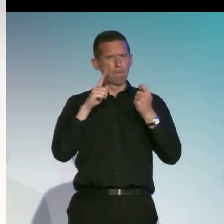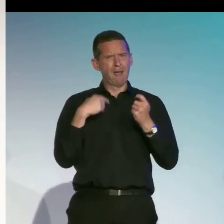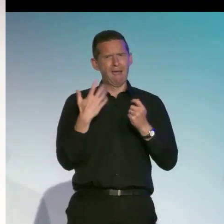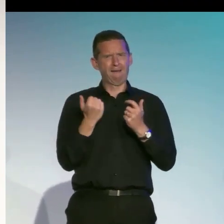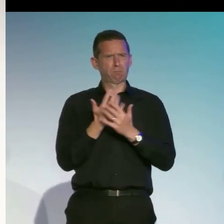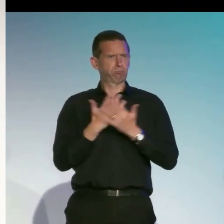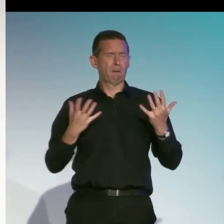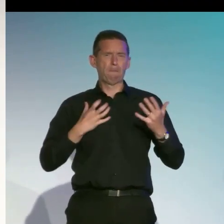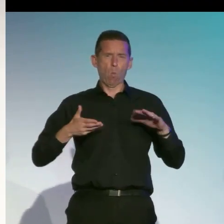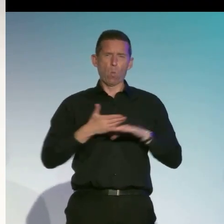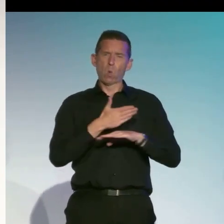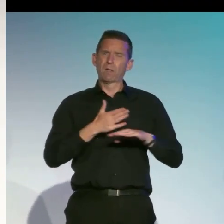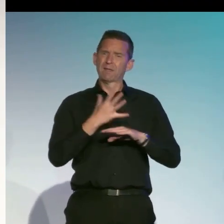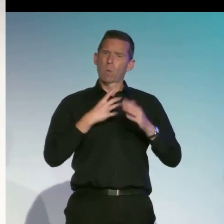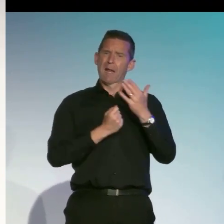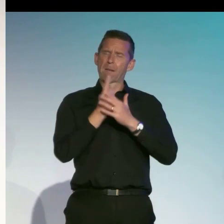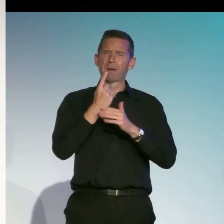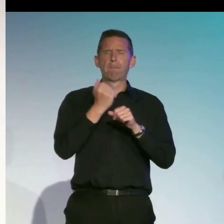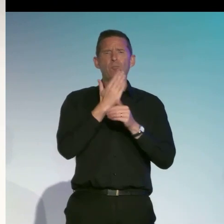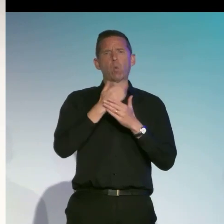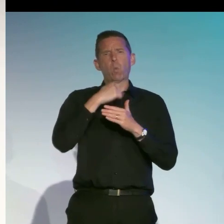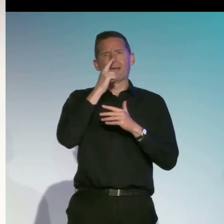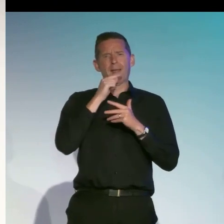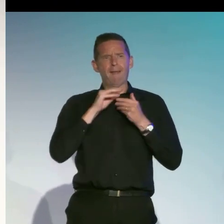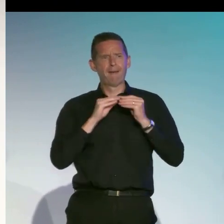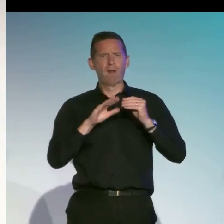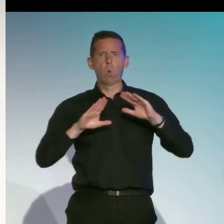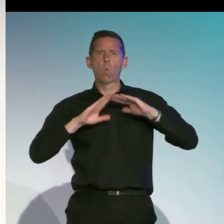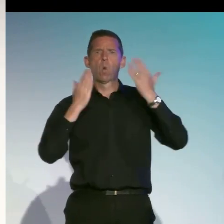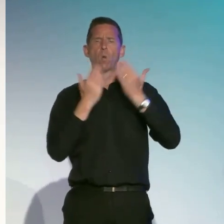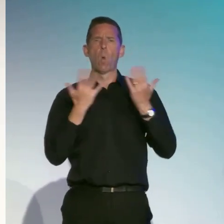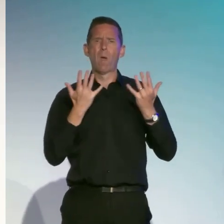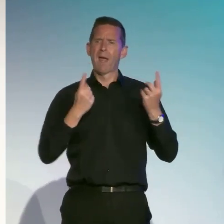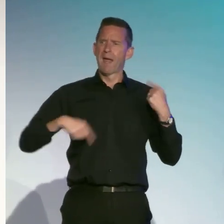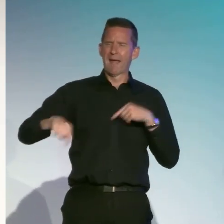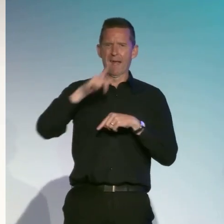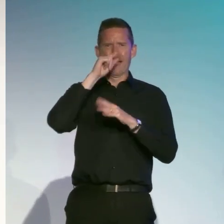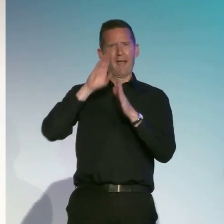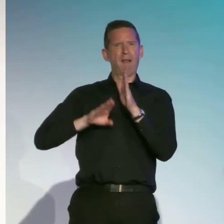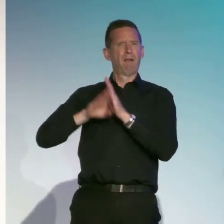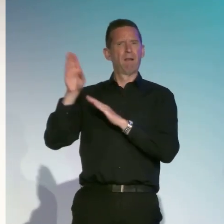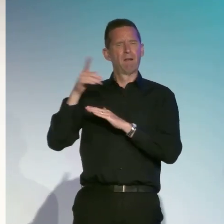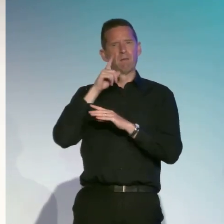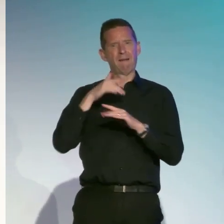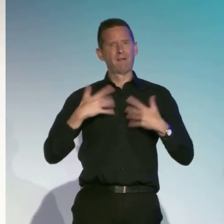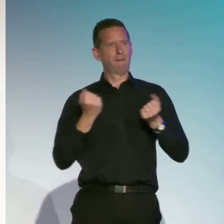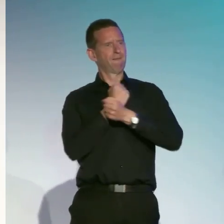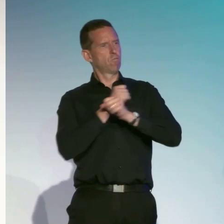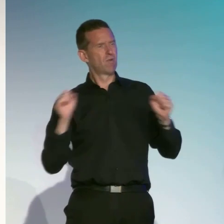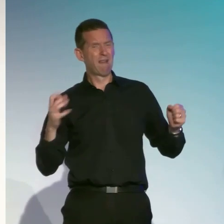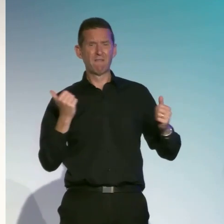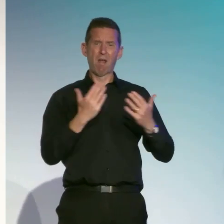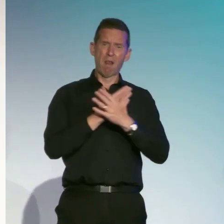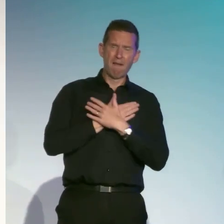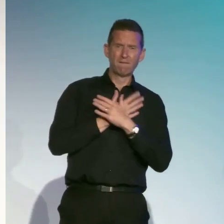much more work to do to ensure that we can create a world where everyone can thrive in freedom, in love, in